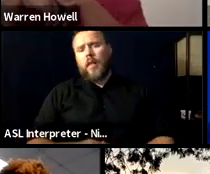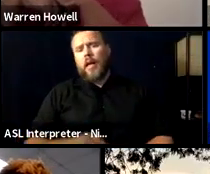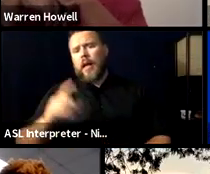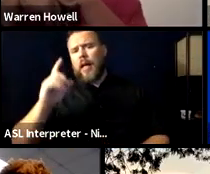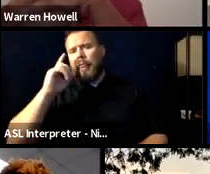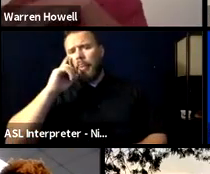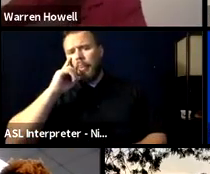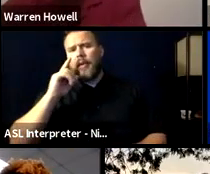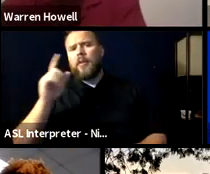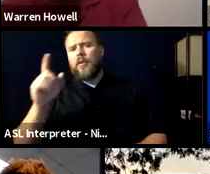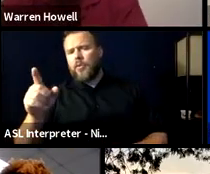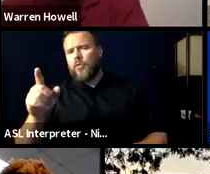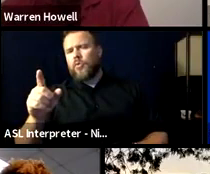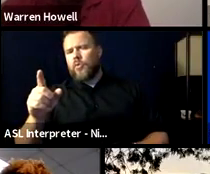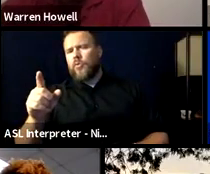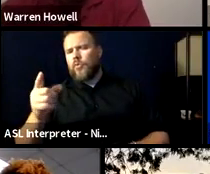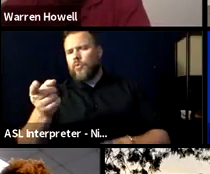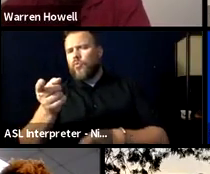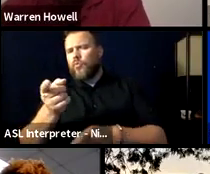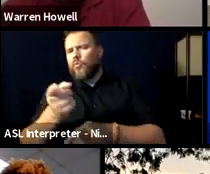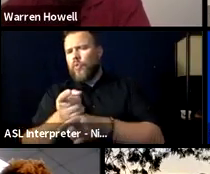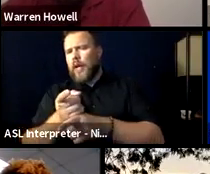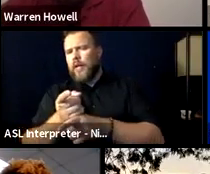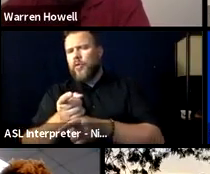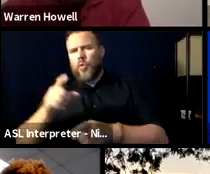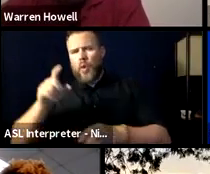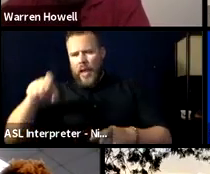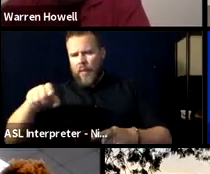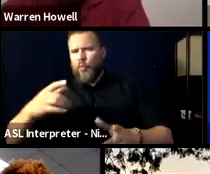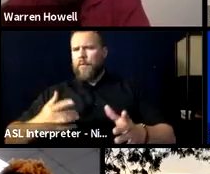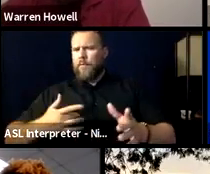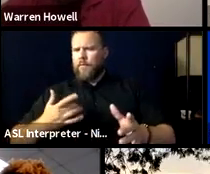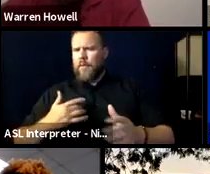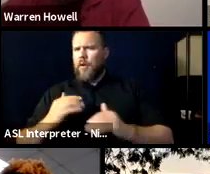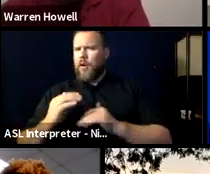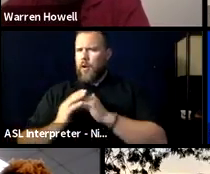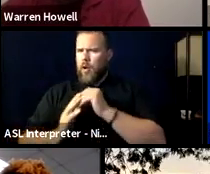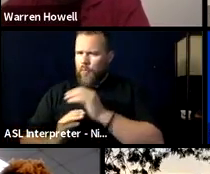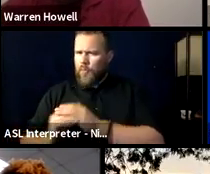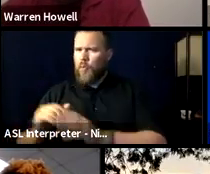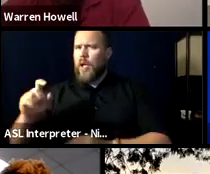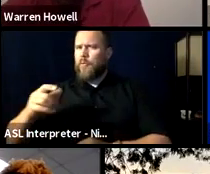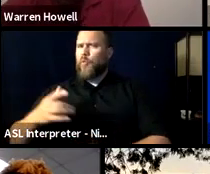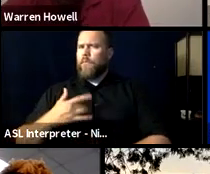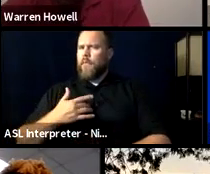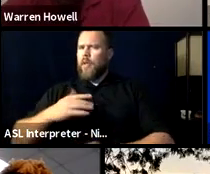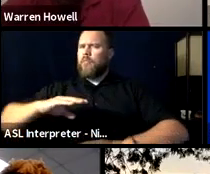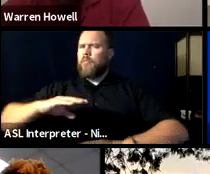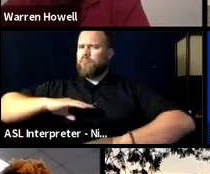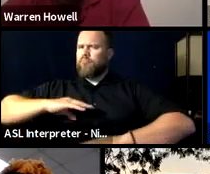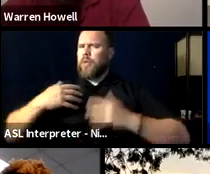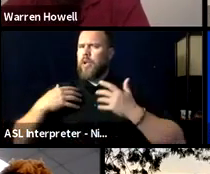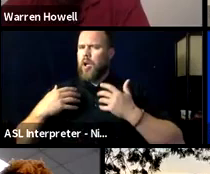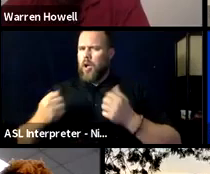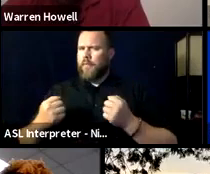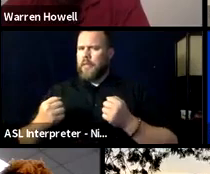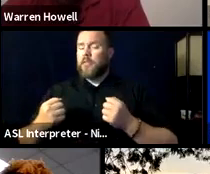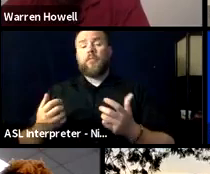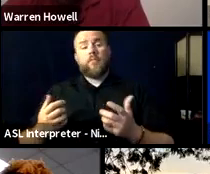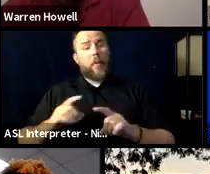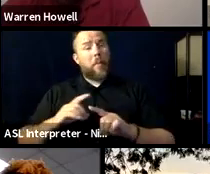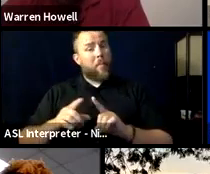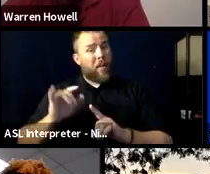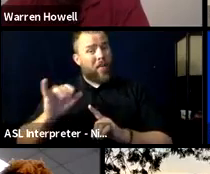you are correct. I think that you do need to feel comfortable and confident, but I also think that that comfortable and confidence comes with